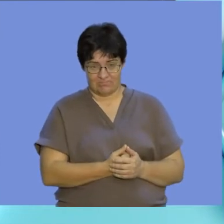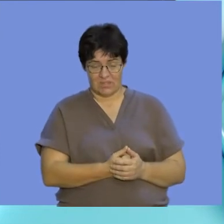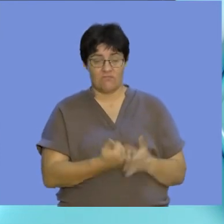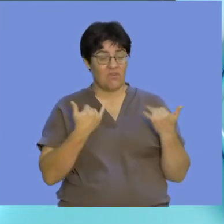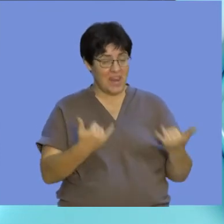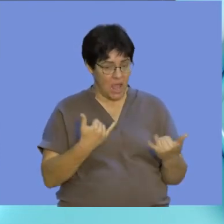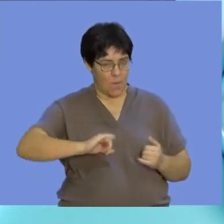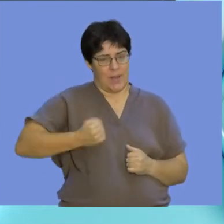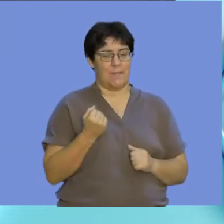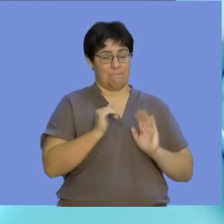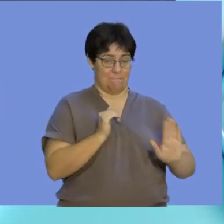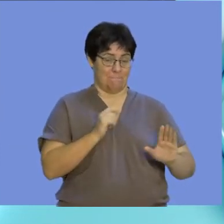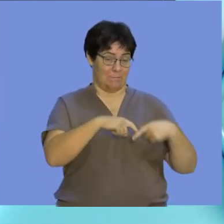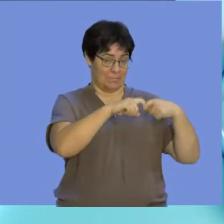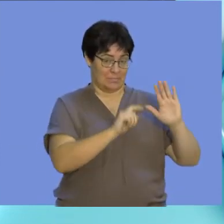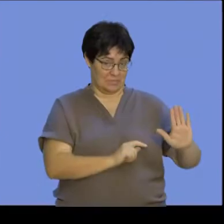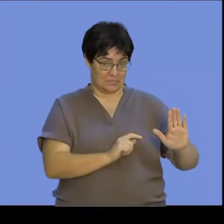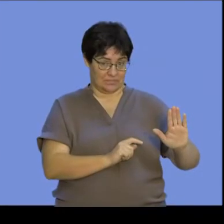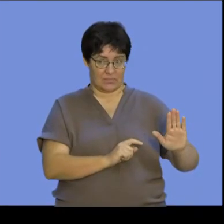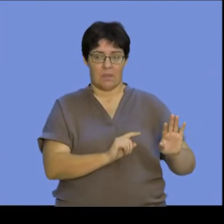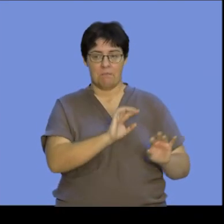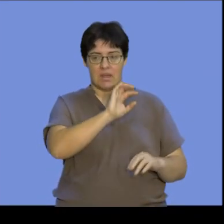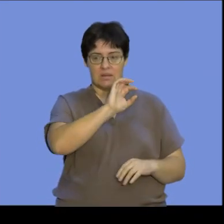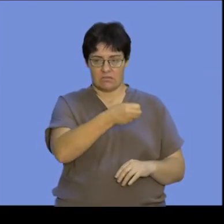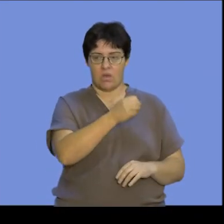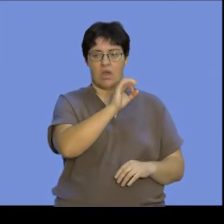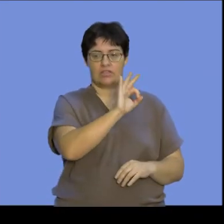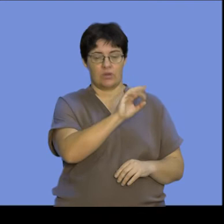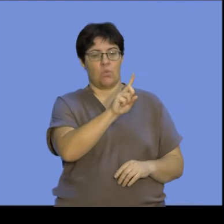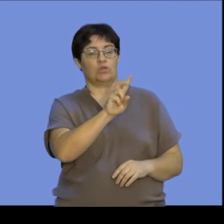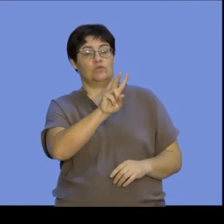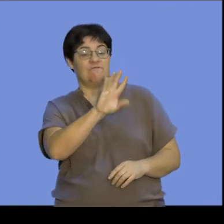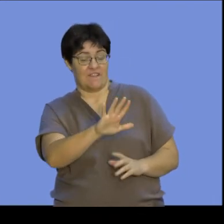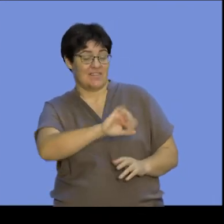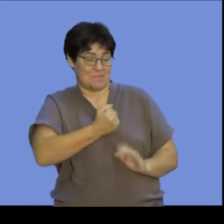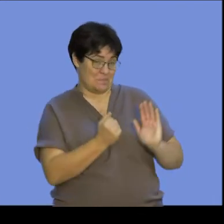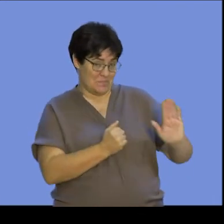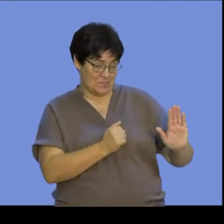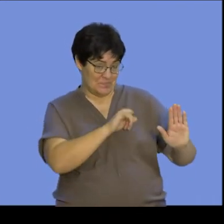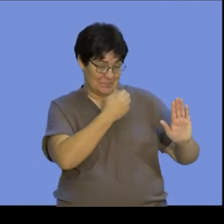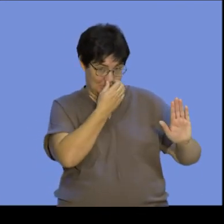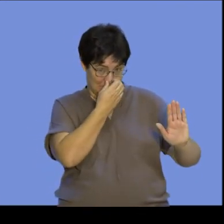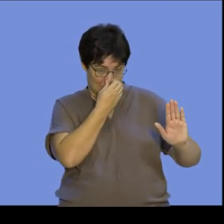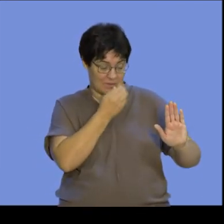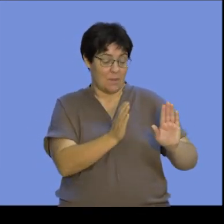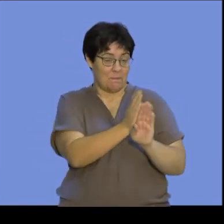careful, all right? I'm going to keep the 4. Now, that's the first one. So that's the kinetic energy before the